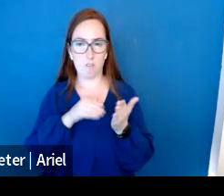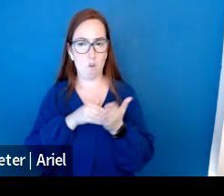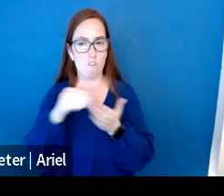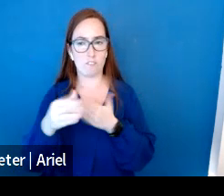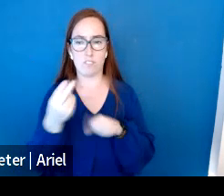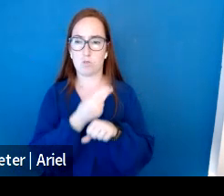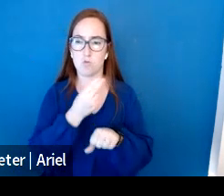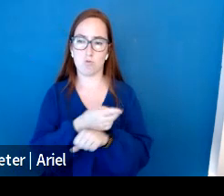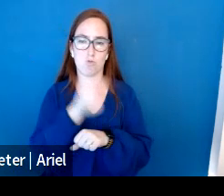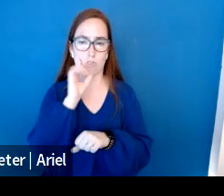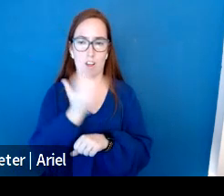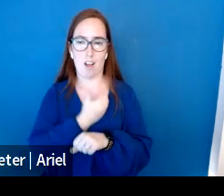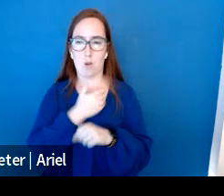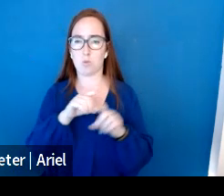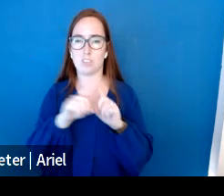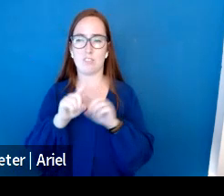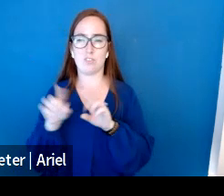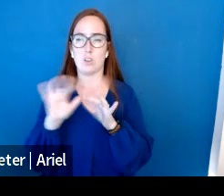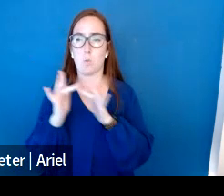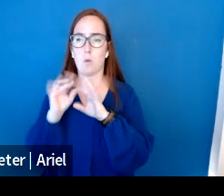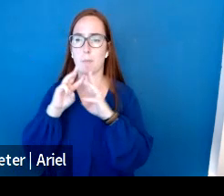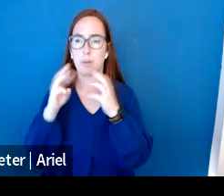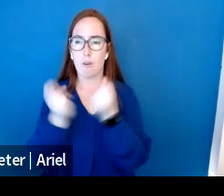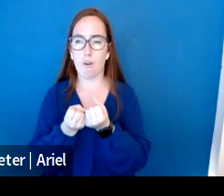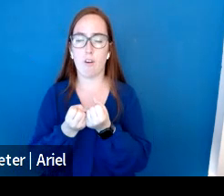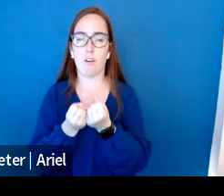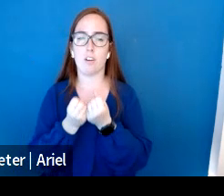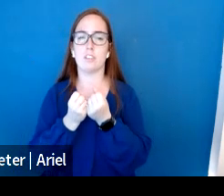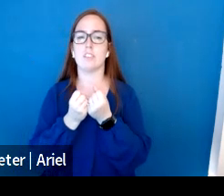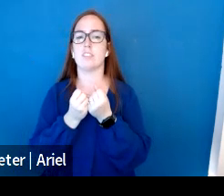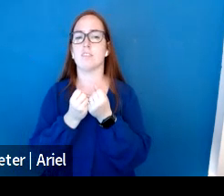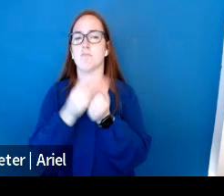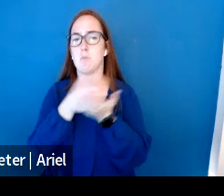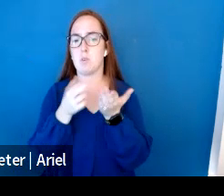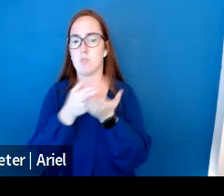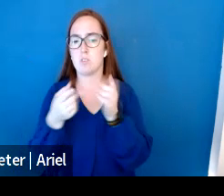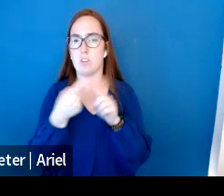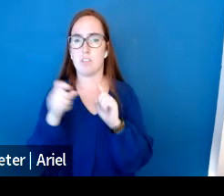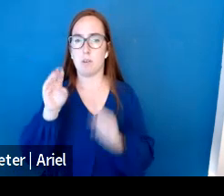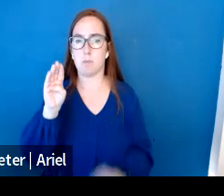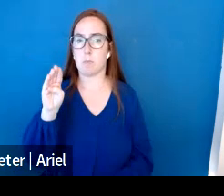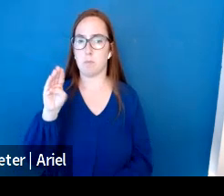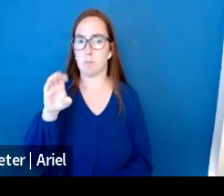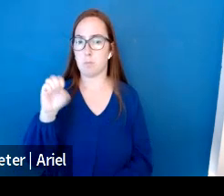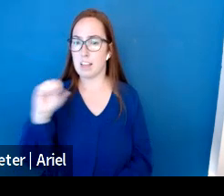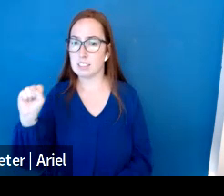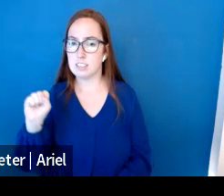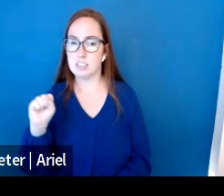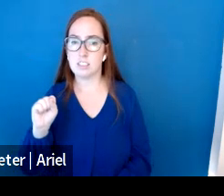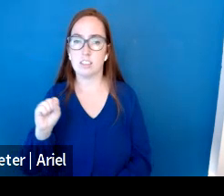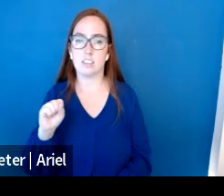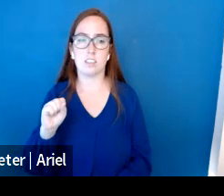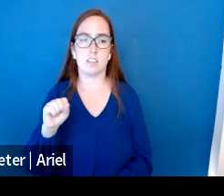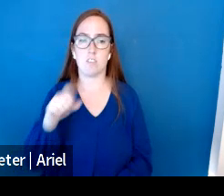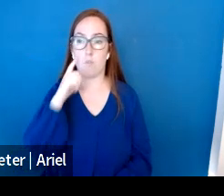the production of our different webinars. There are some resources from the BESS on how to